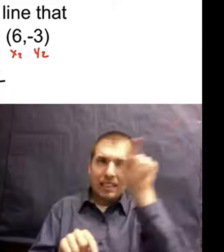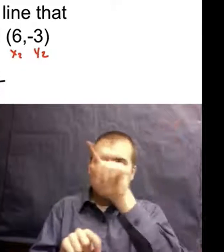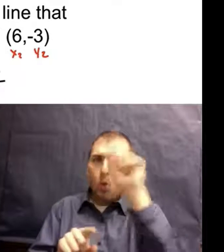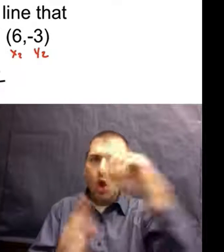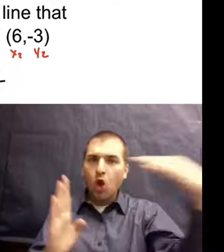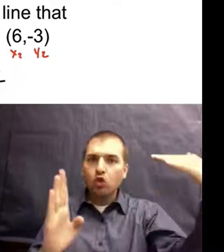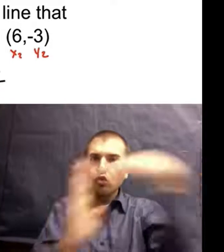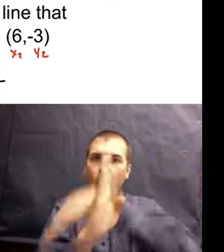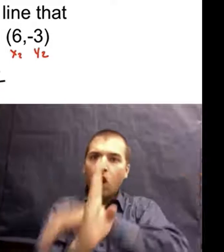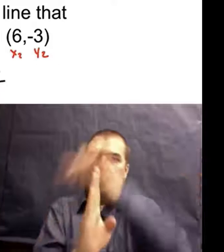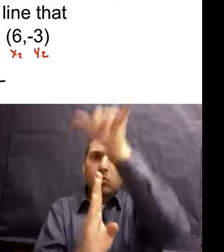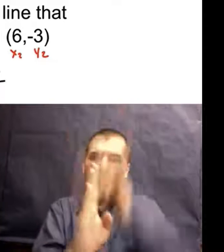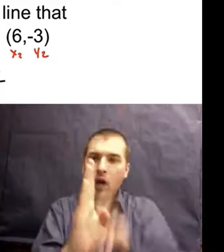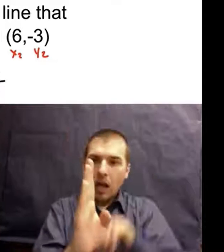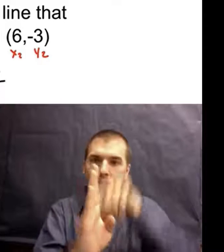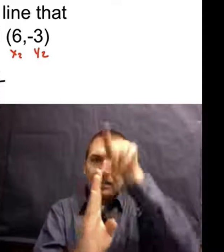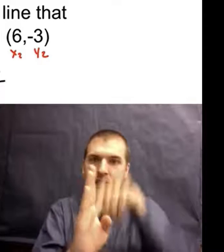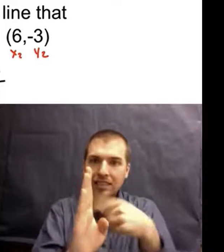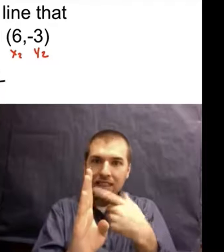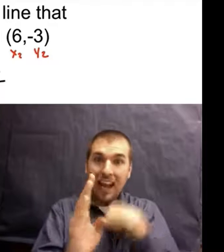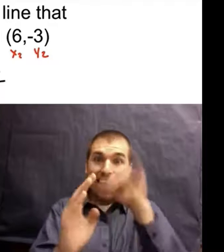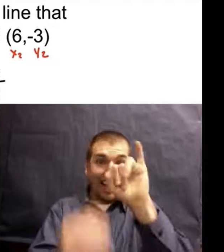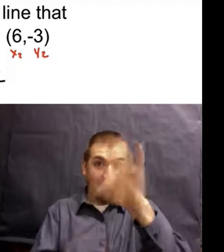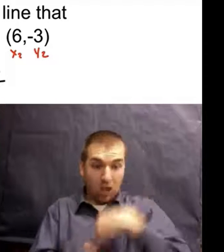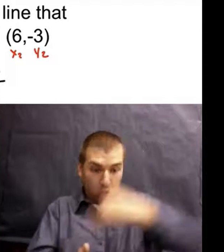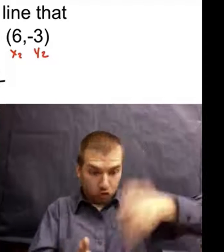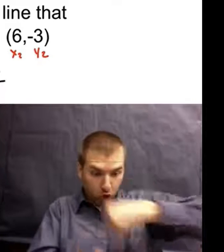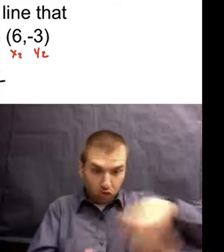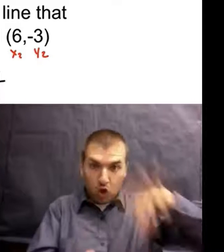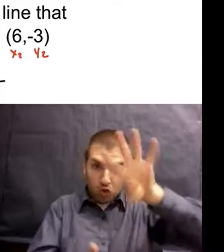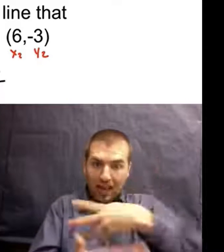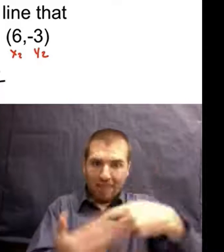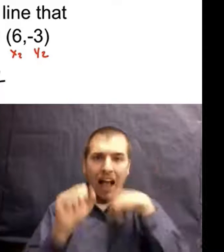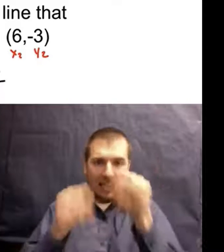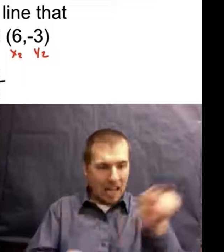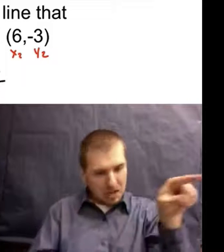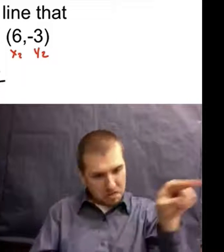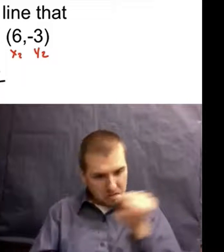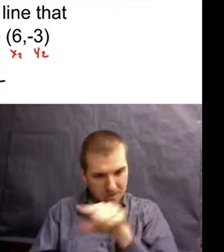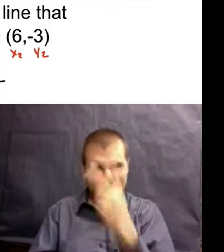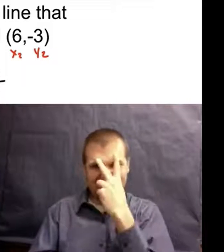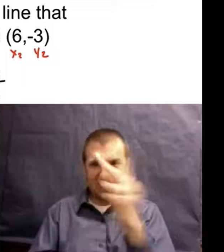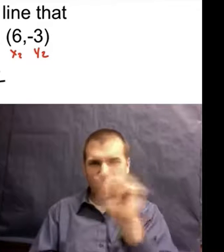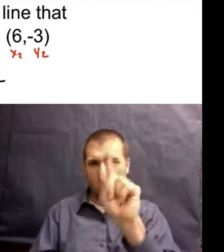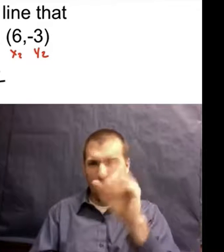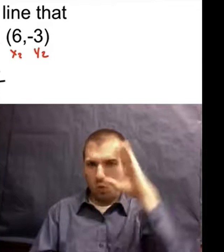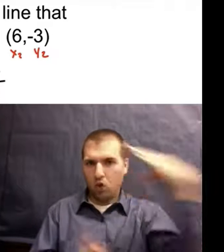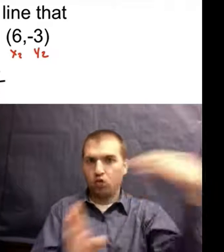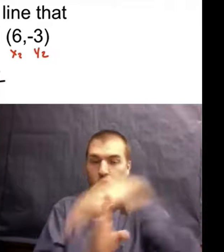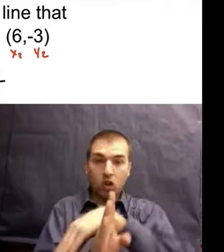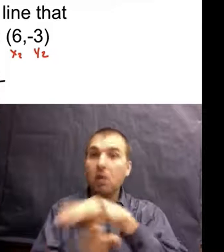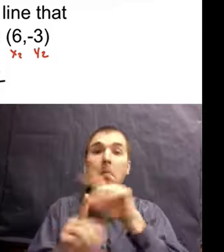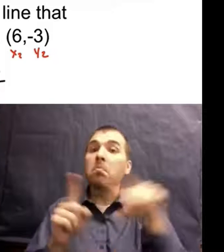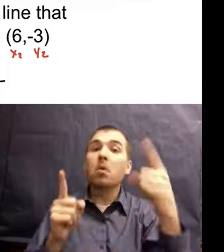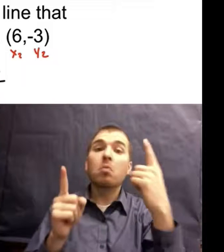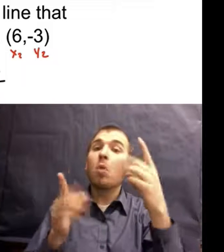We don't really know where the points cross the y-axis. So we could draw a graph and see